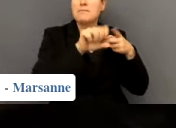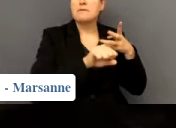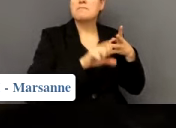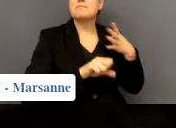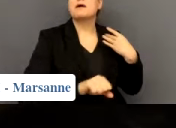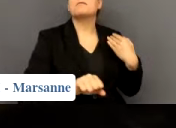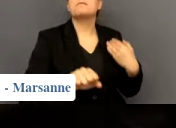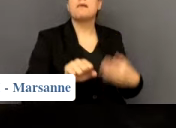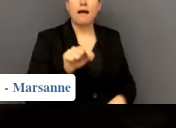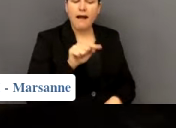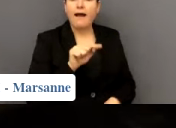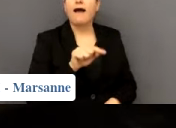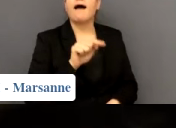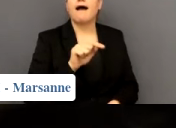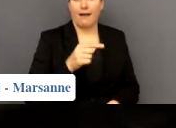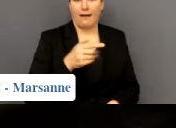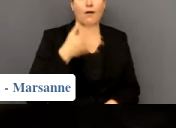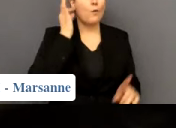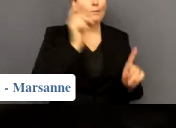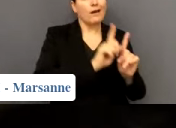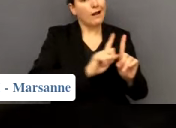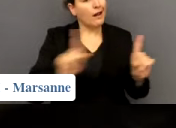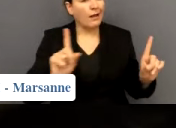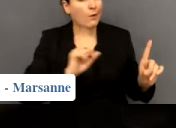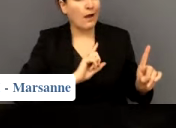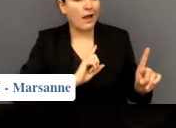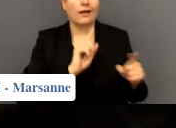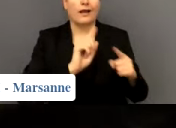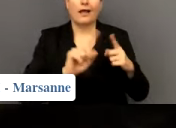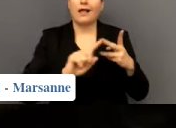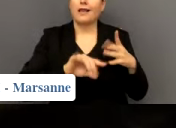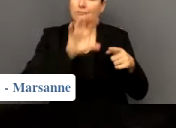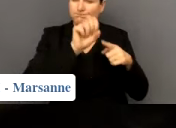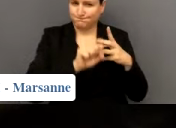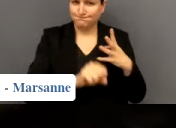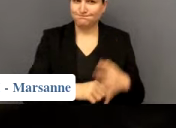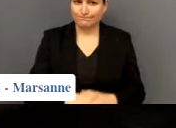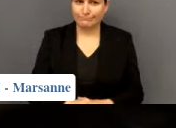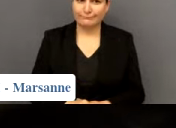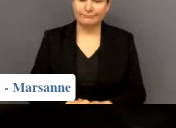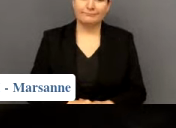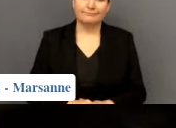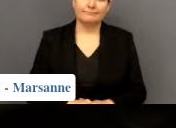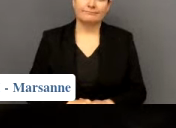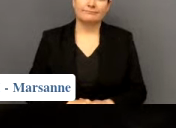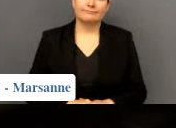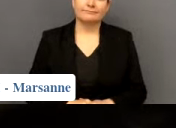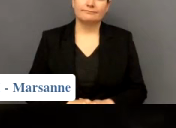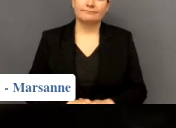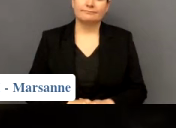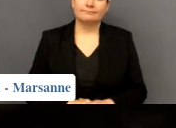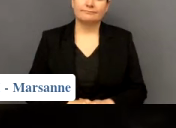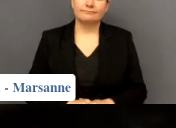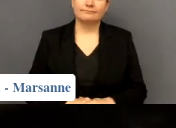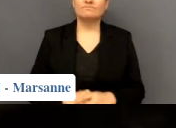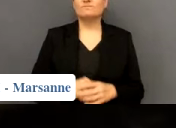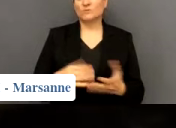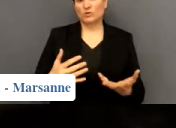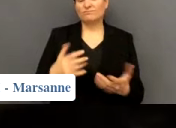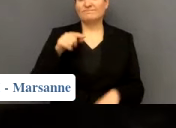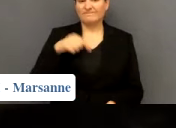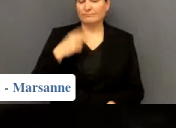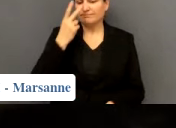Dahlia project showed that economic support through untied funding models allows for nimble and flexible responses,